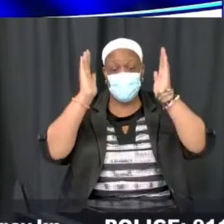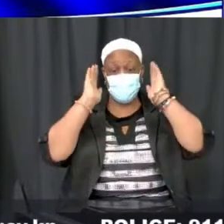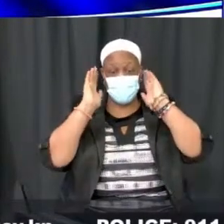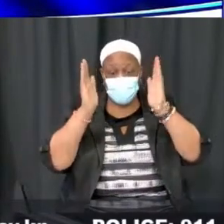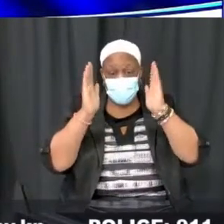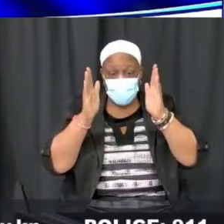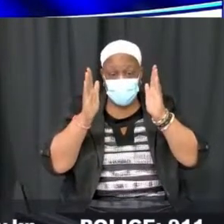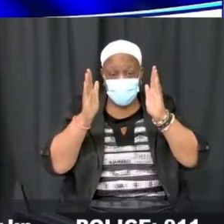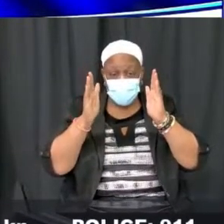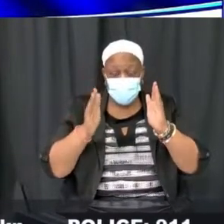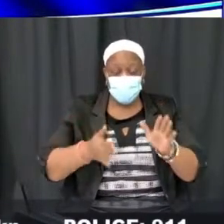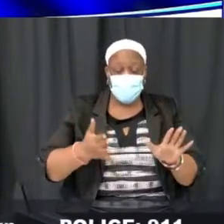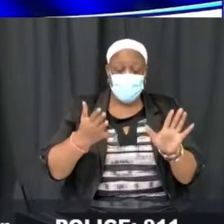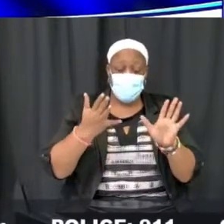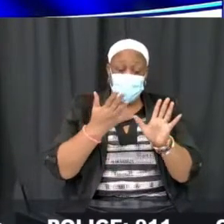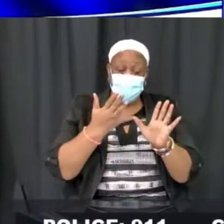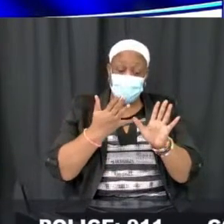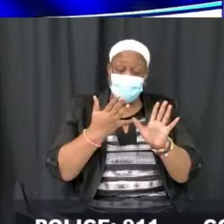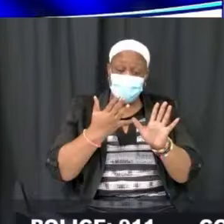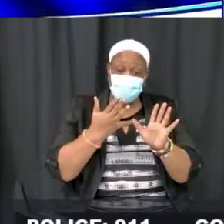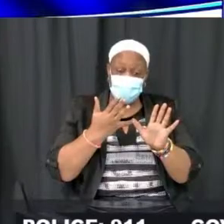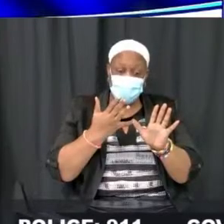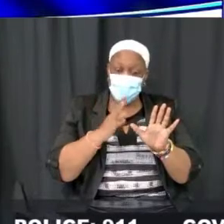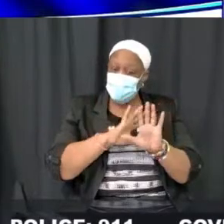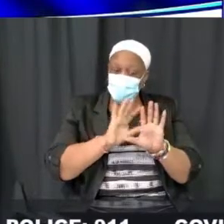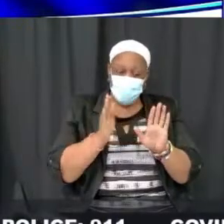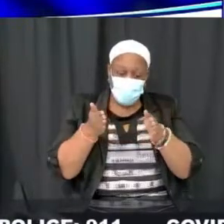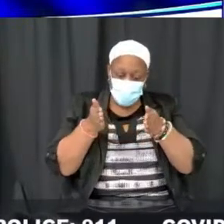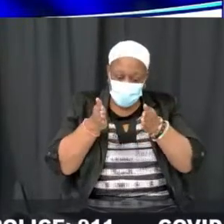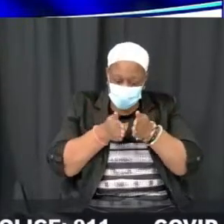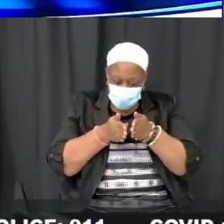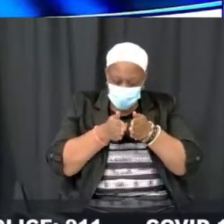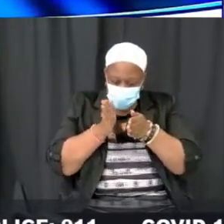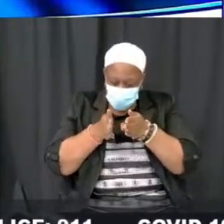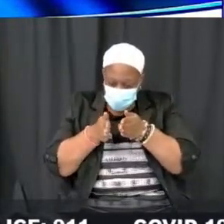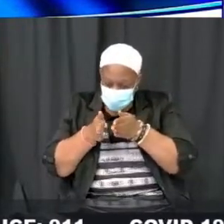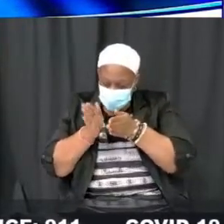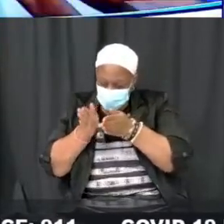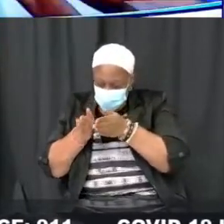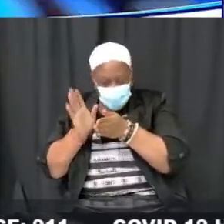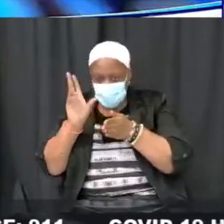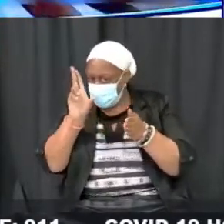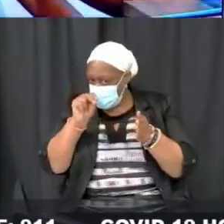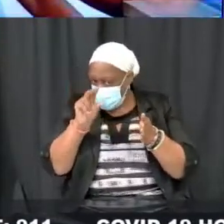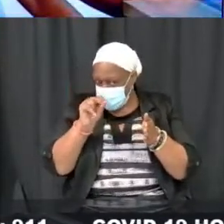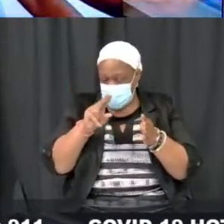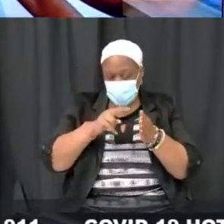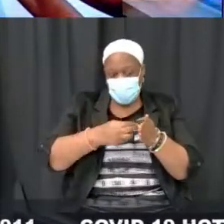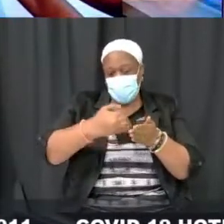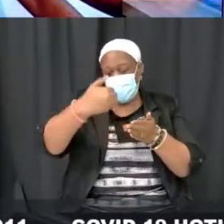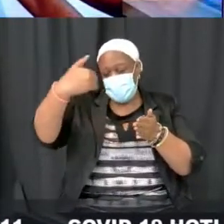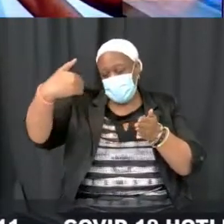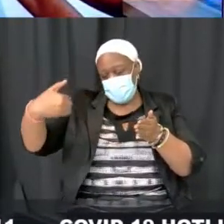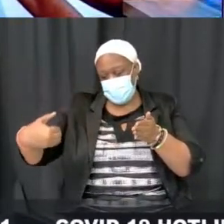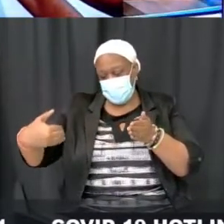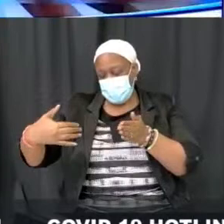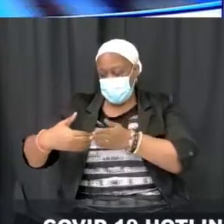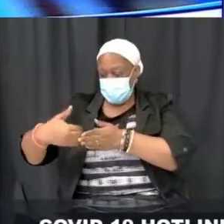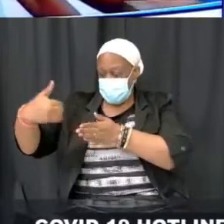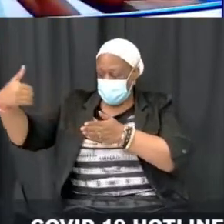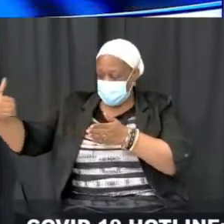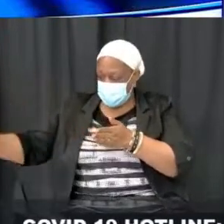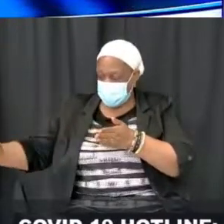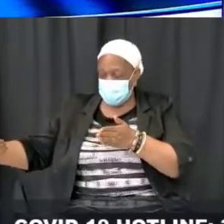lines. When you go to the lines, keep your distances, continue to wear your mask, sanitize. And if you see someone who is